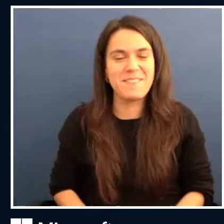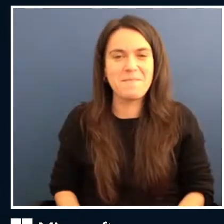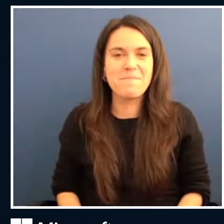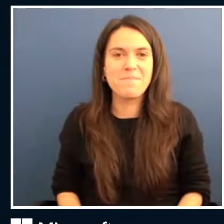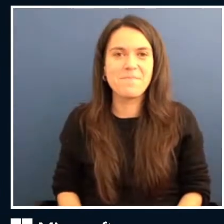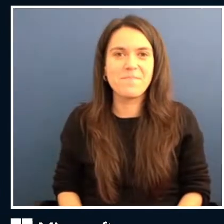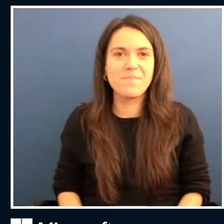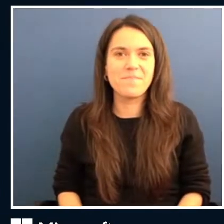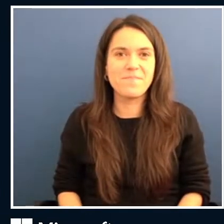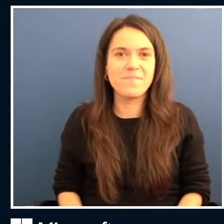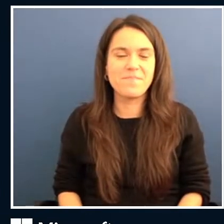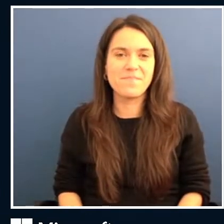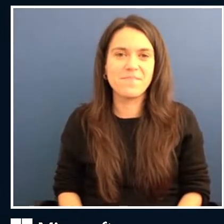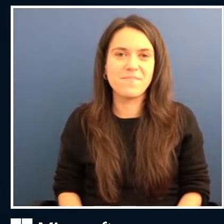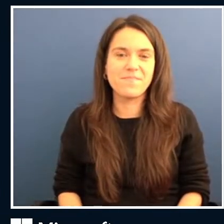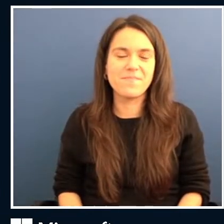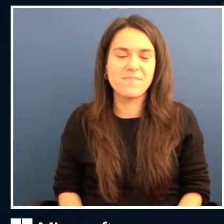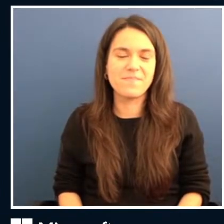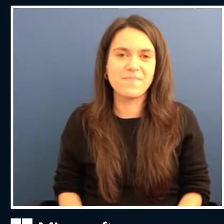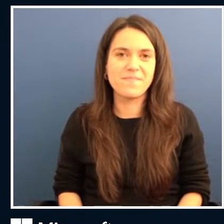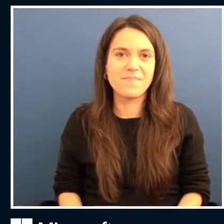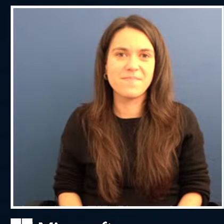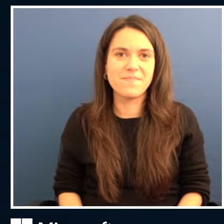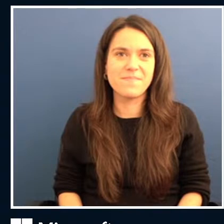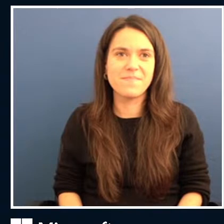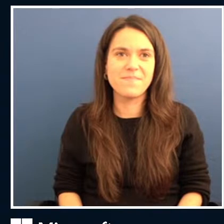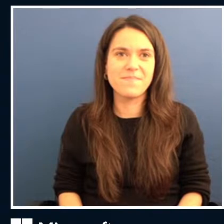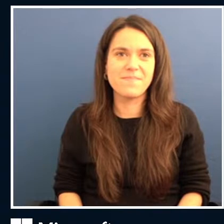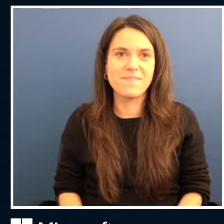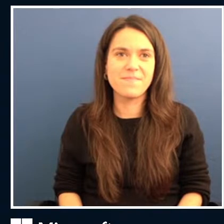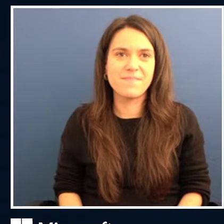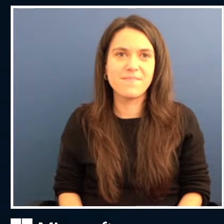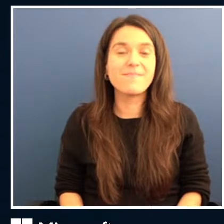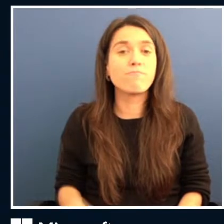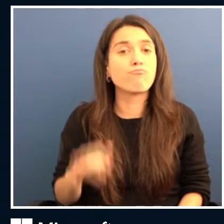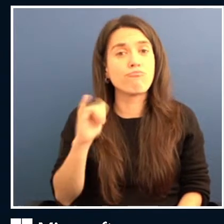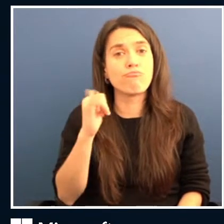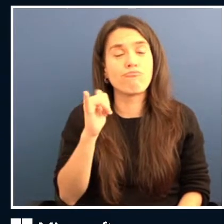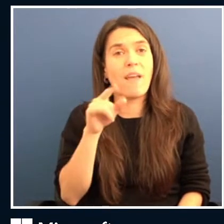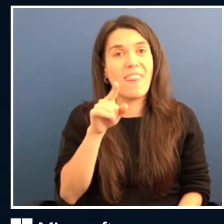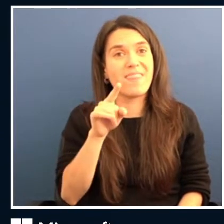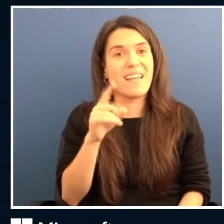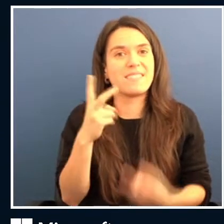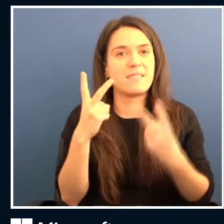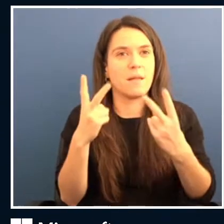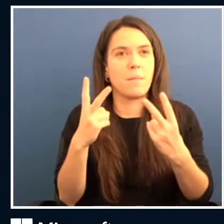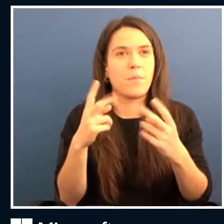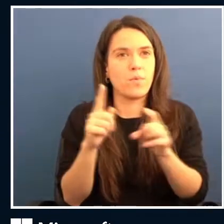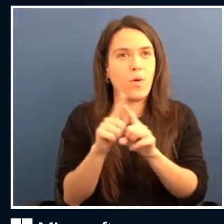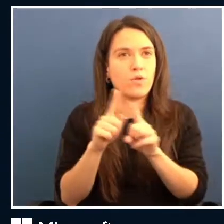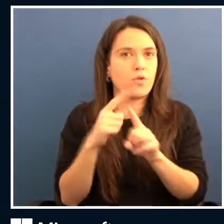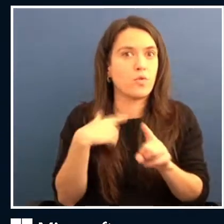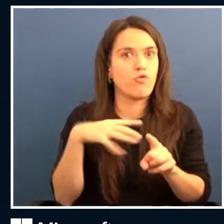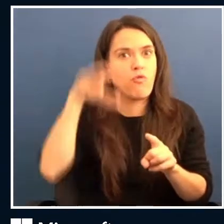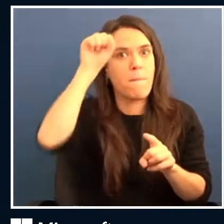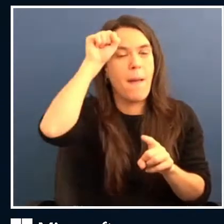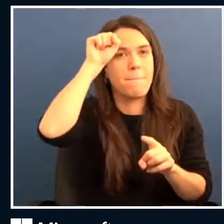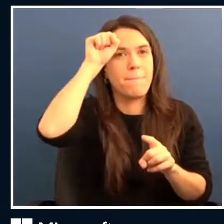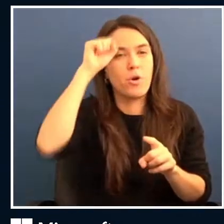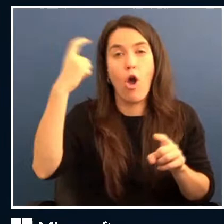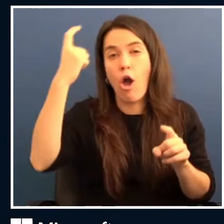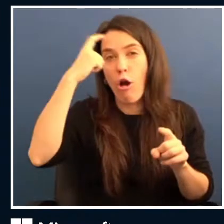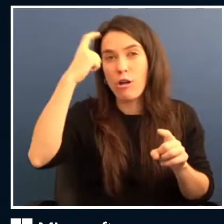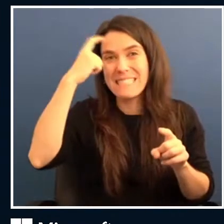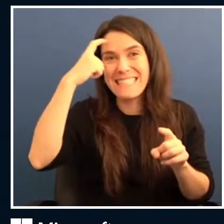to implement that specifically. Yeah, that's an important thing to I think to remember, that cognitive services, we all